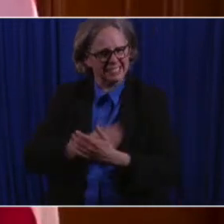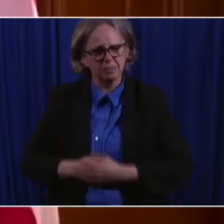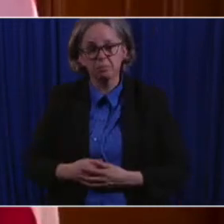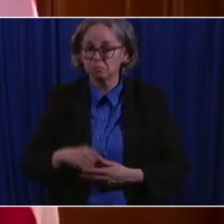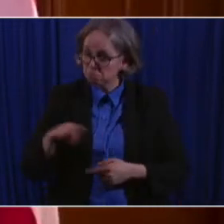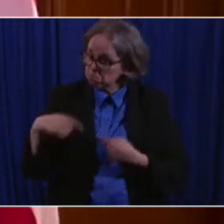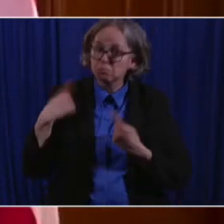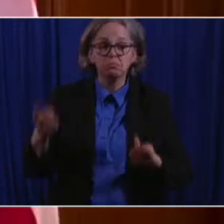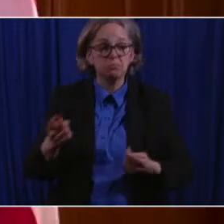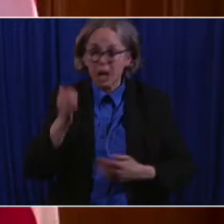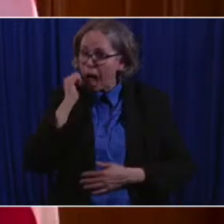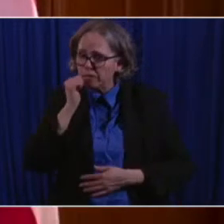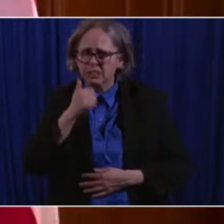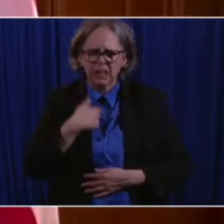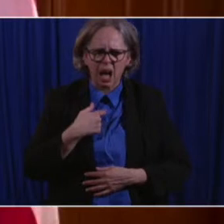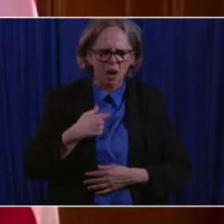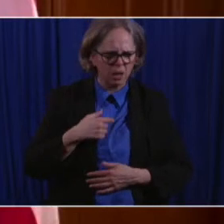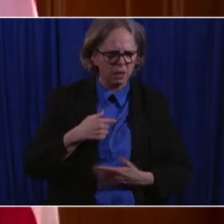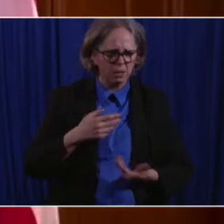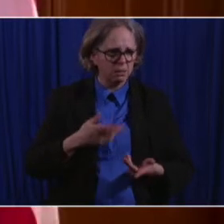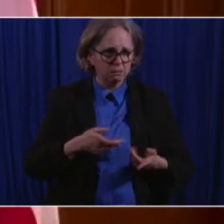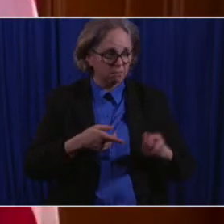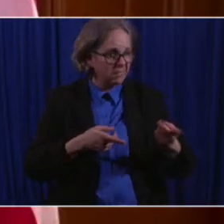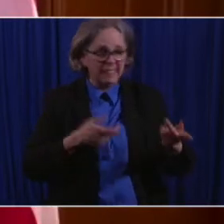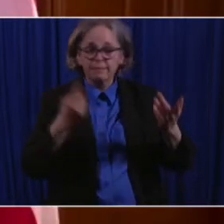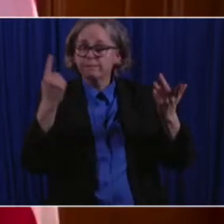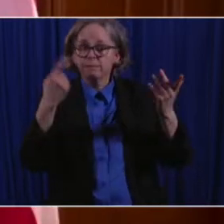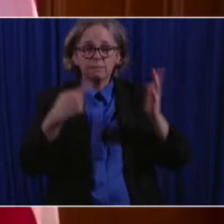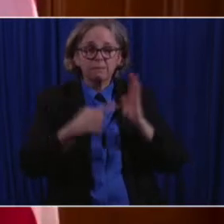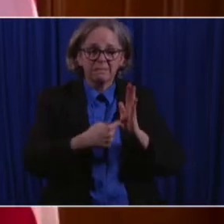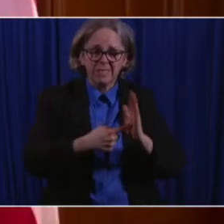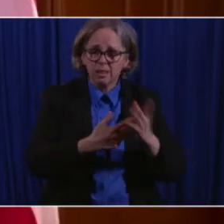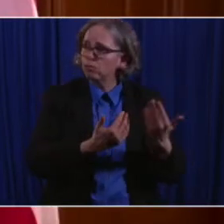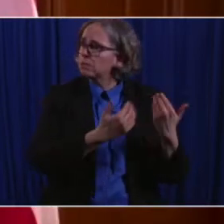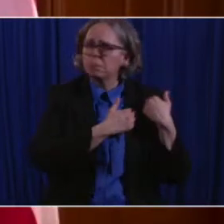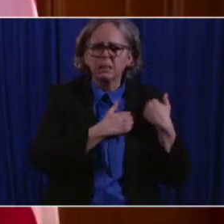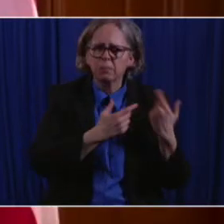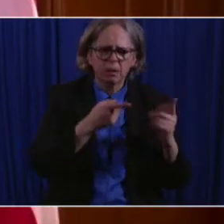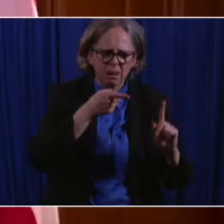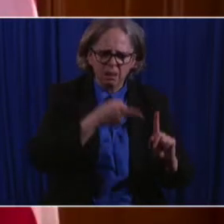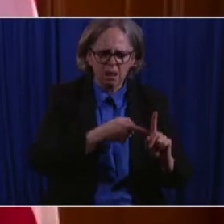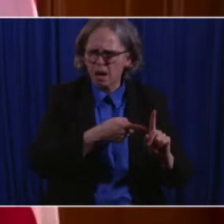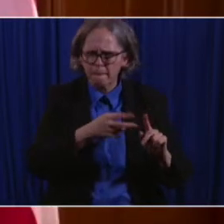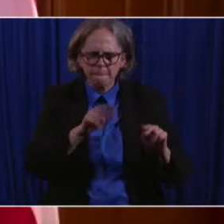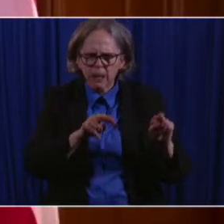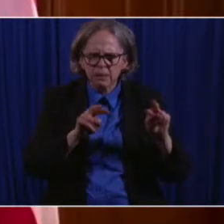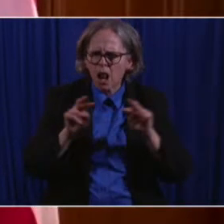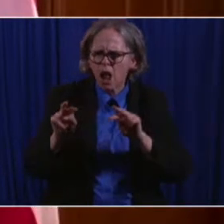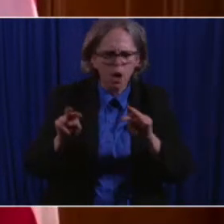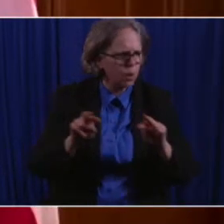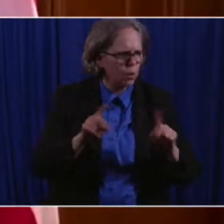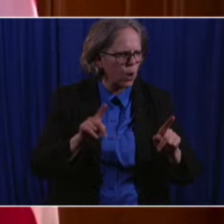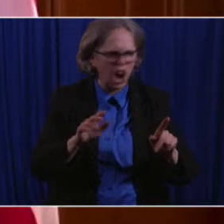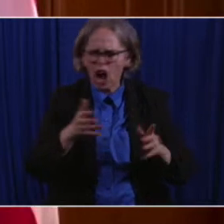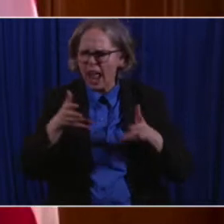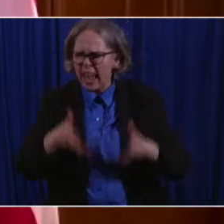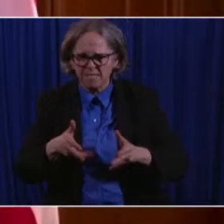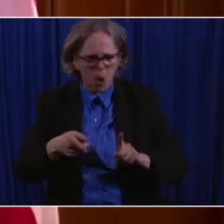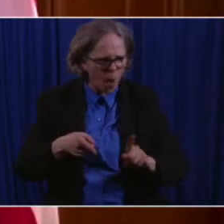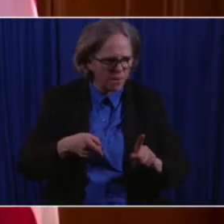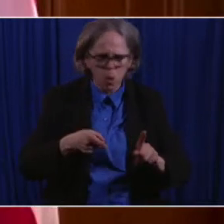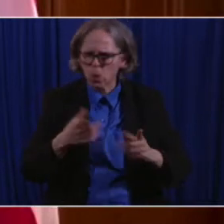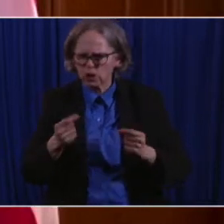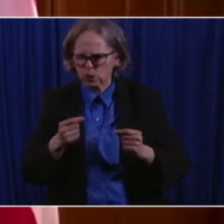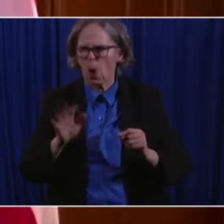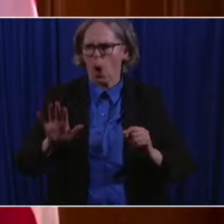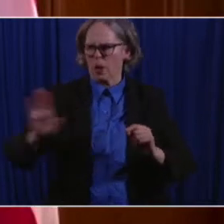have someone on our team who's watching the throughput in regard to our retail pharmacies. I have someone who's doing